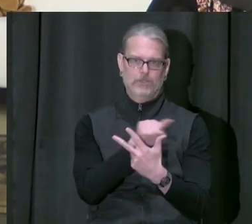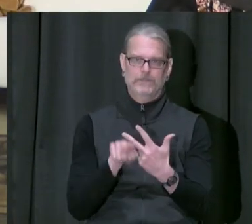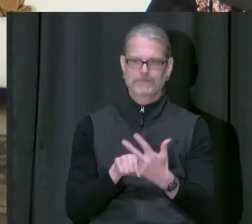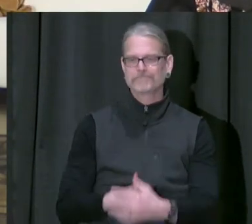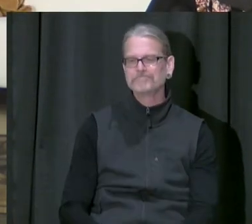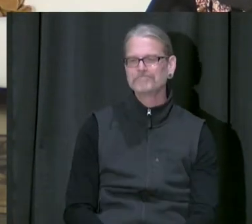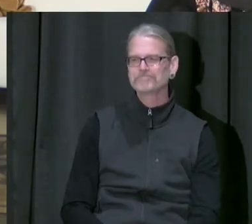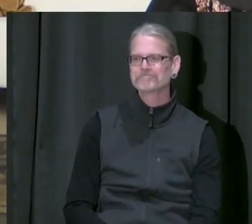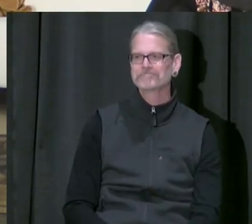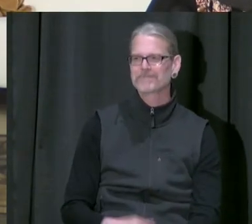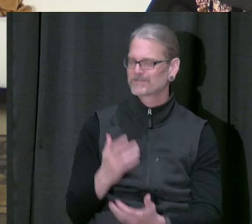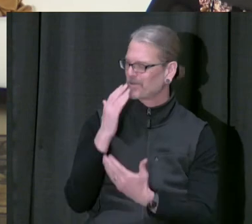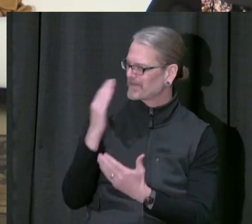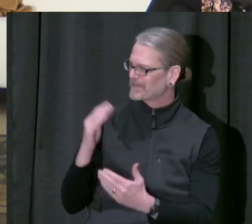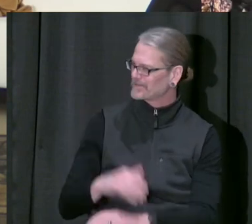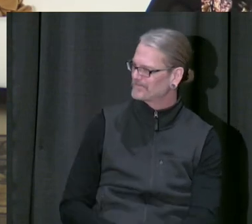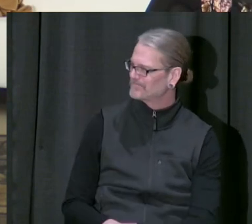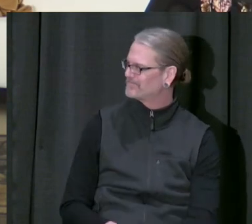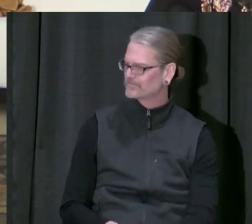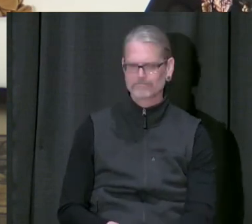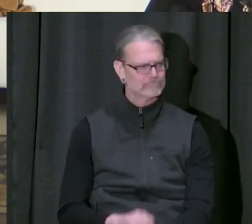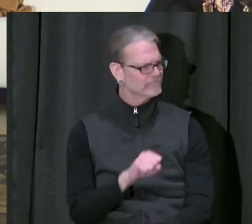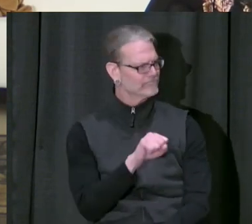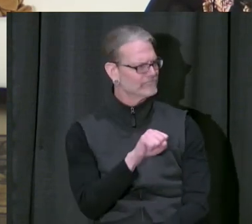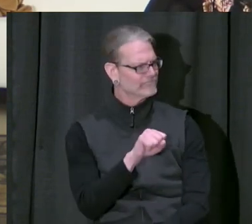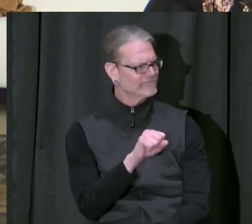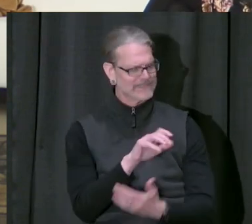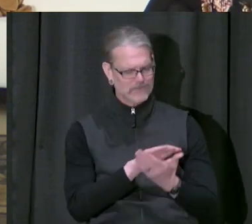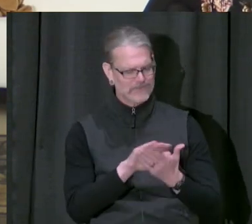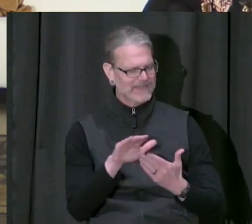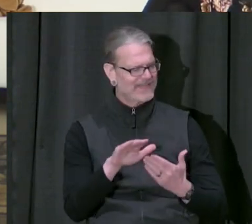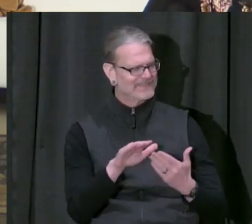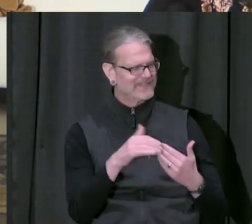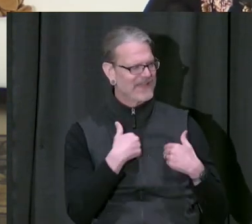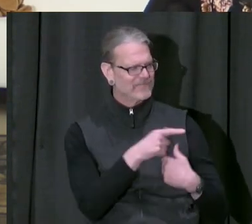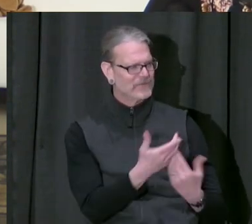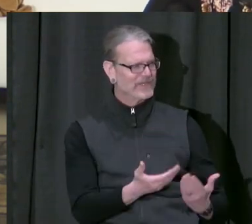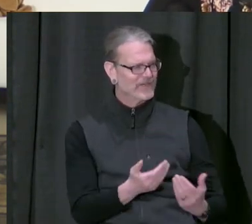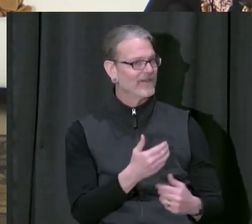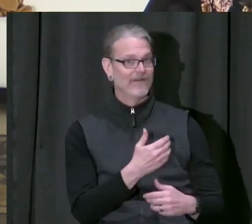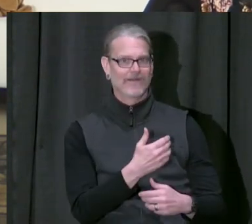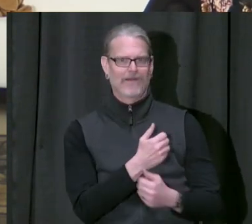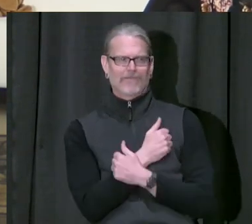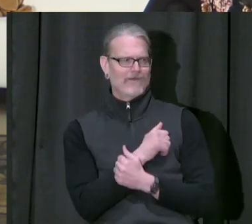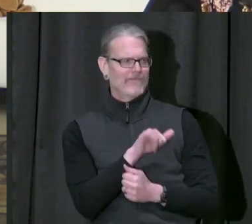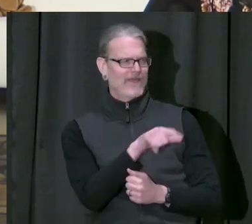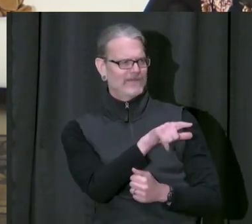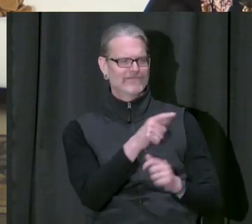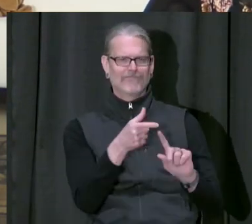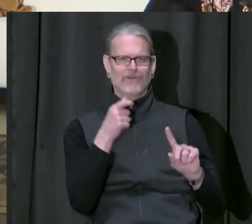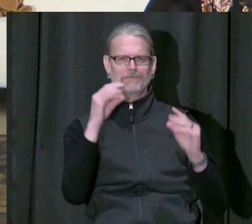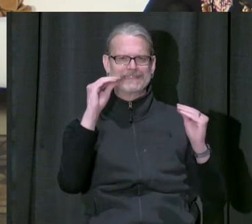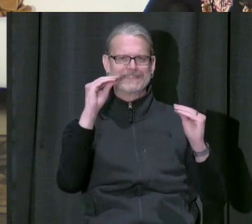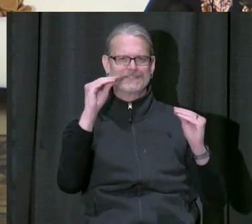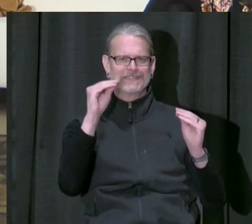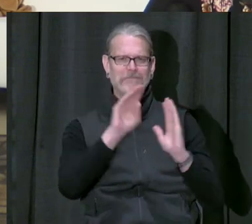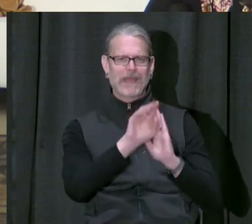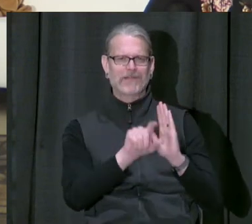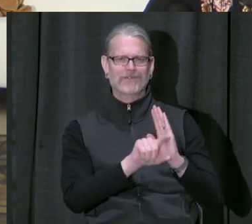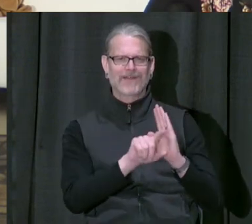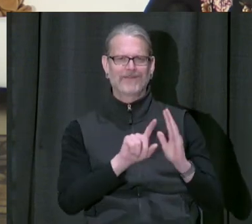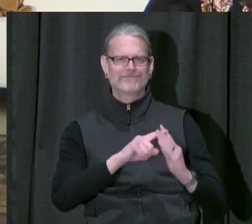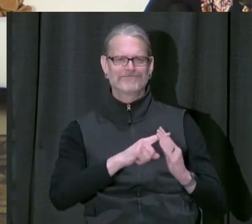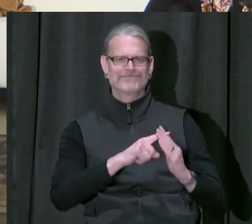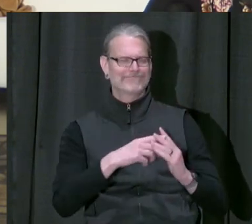again, thank you for having me here. Yeah, no, it's wonderful to have you here. And I love that you came from a teaching background, because that's, you